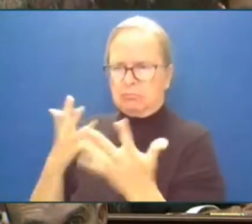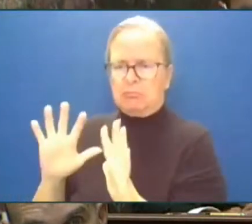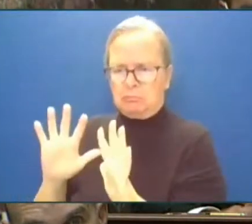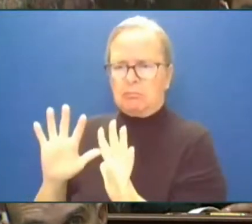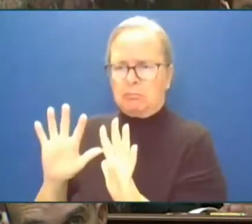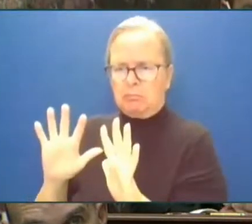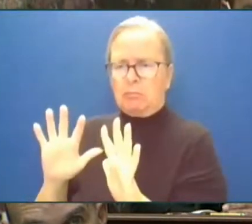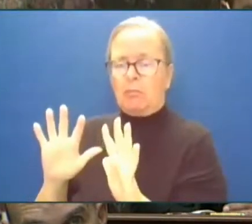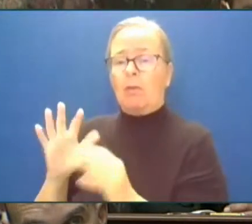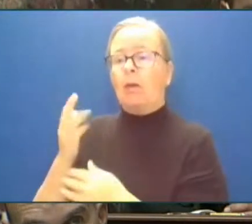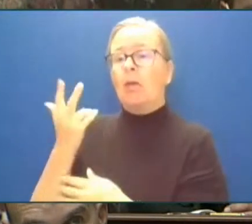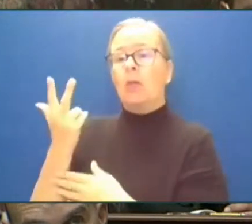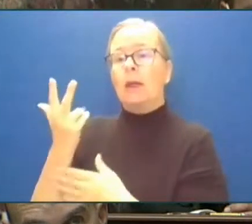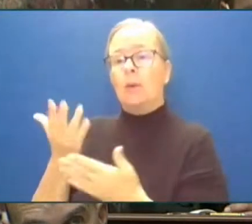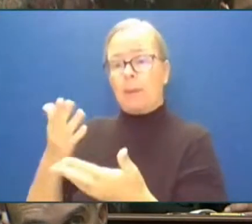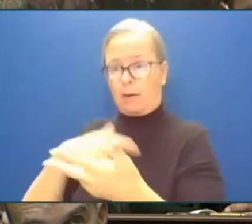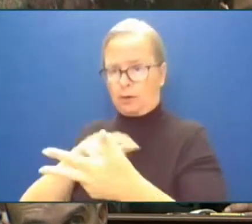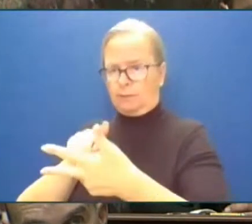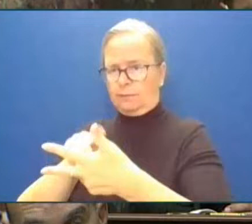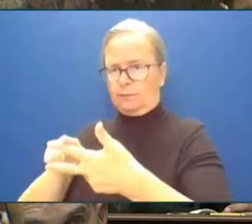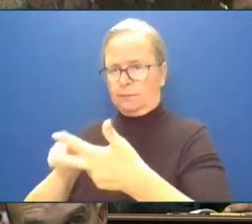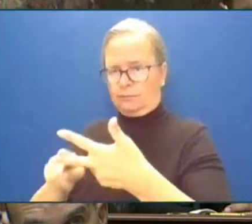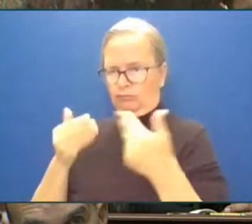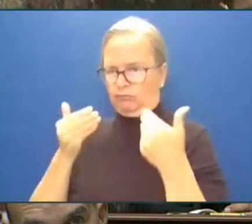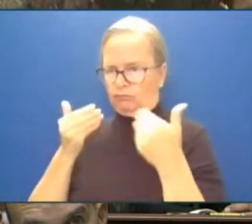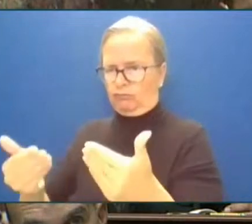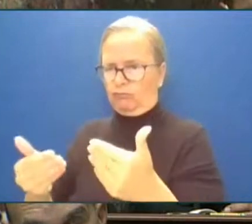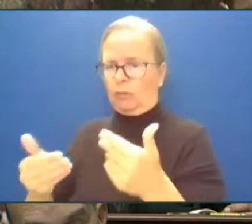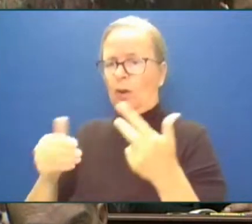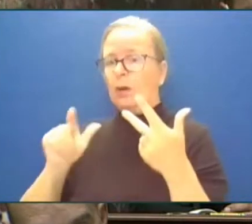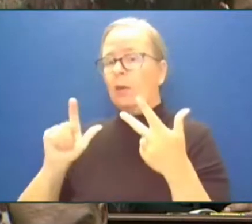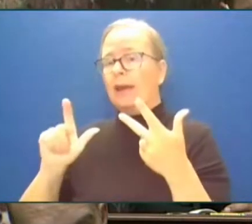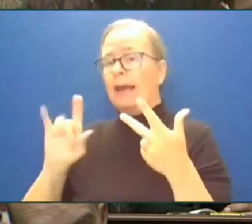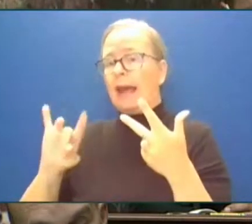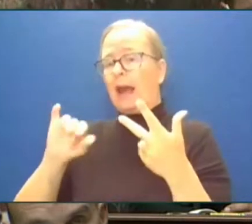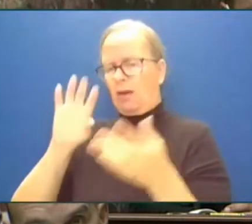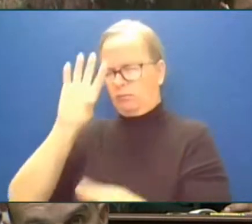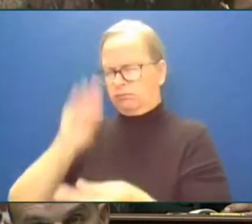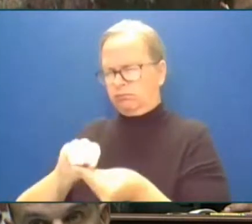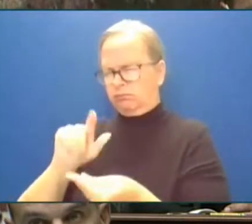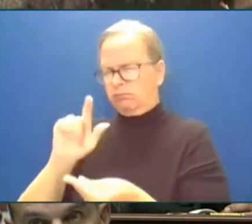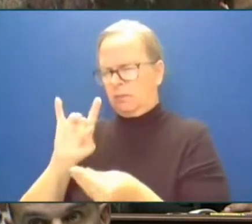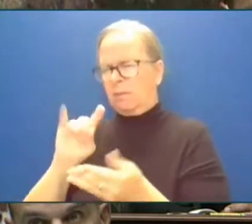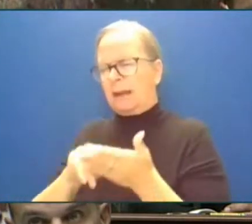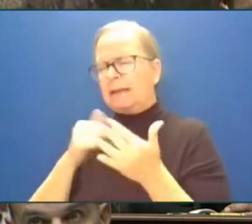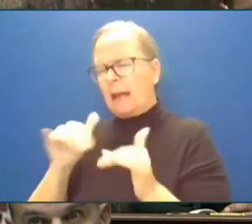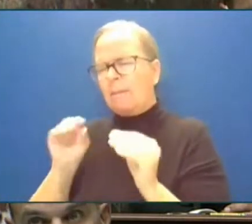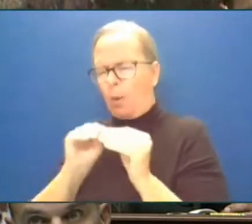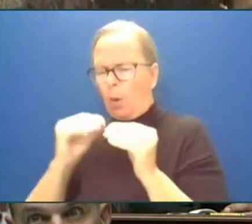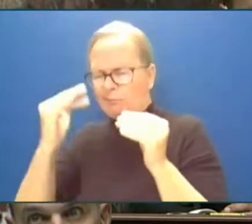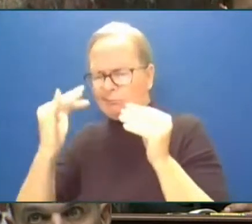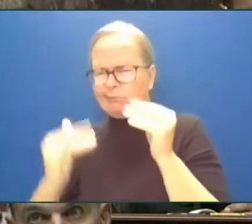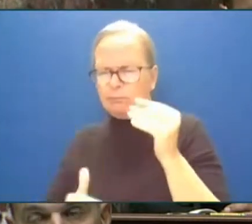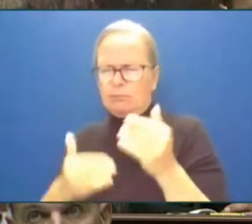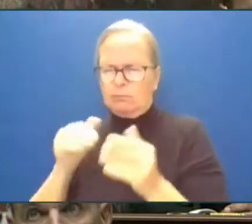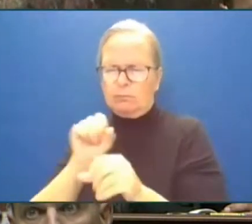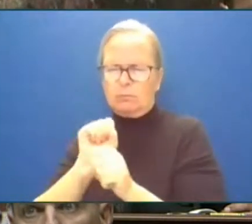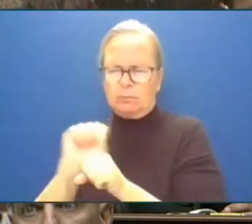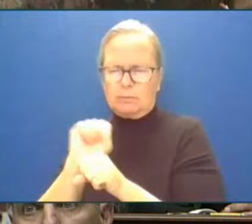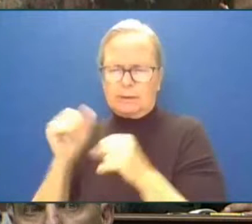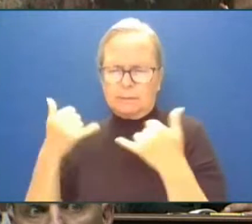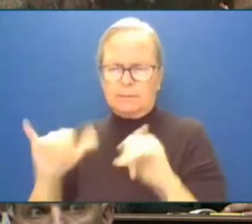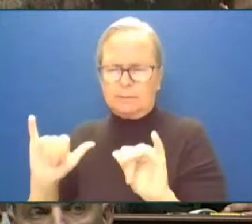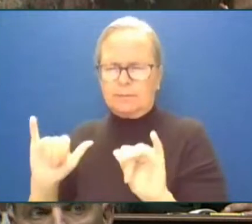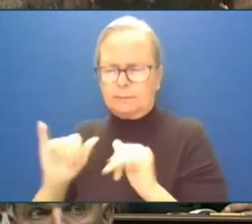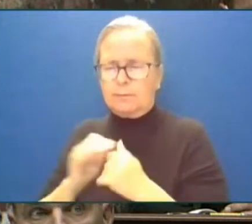there's 28, we have a lot more work to do. Mr. Speaker, this is a serious problem, but I think to use